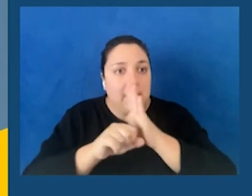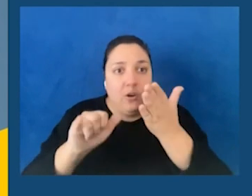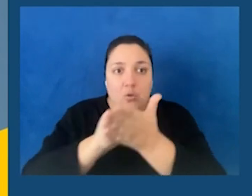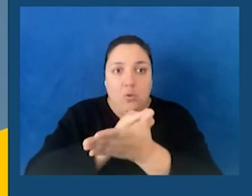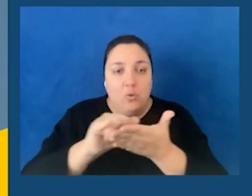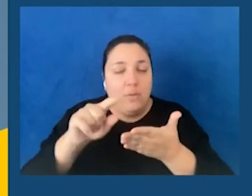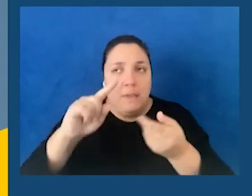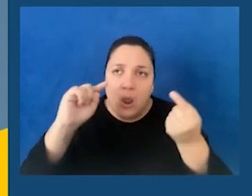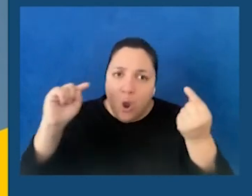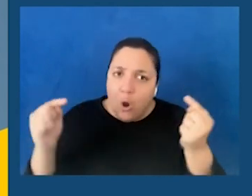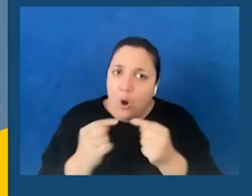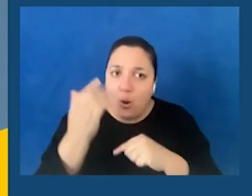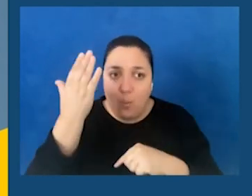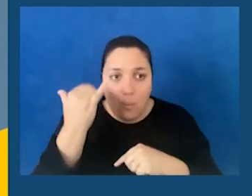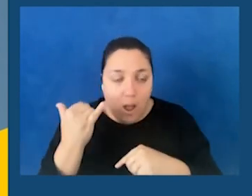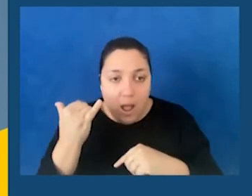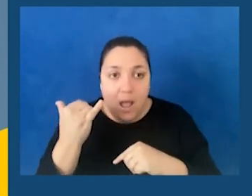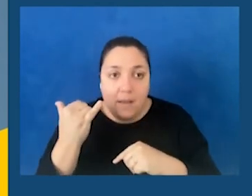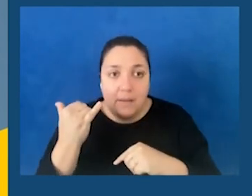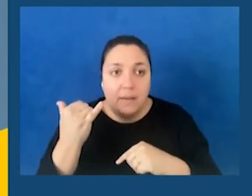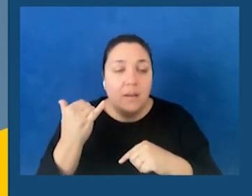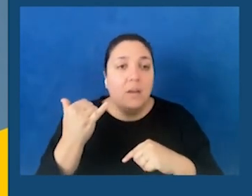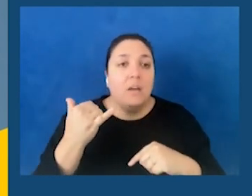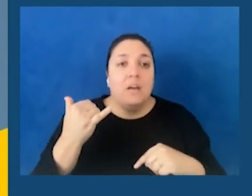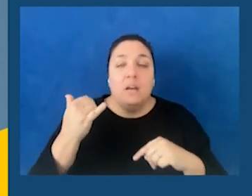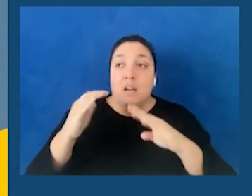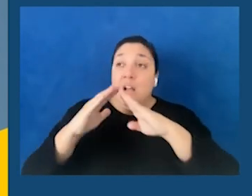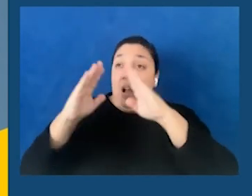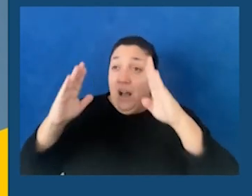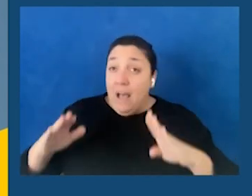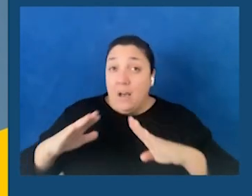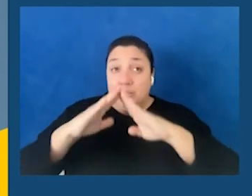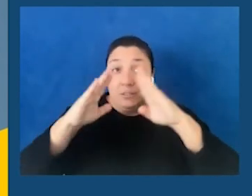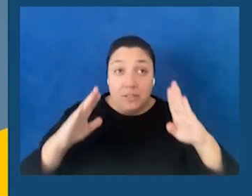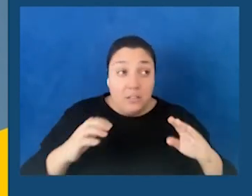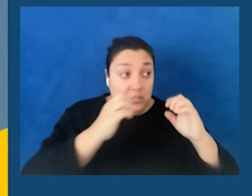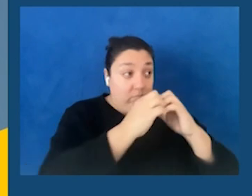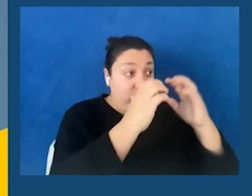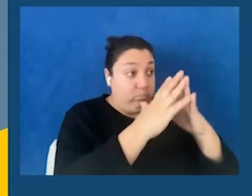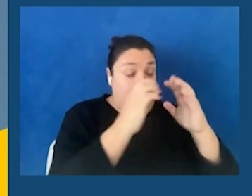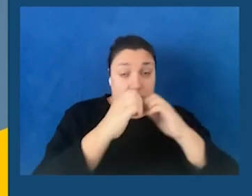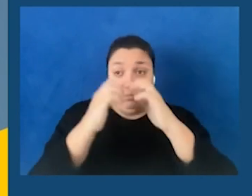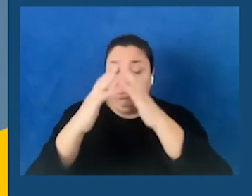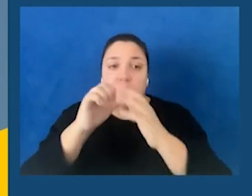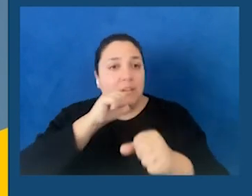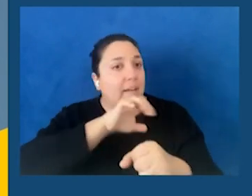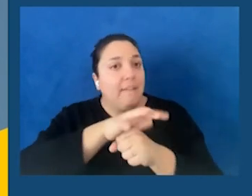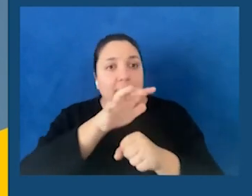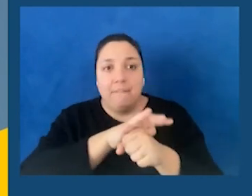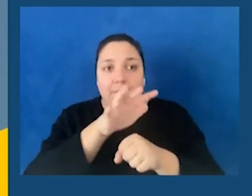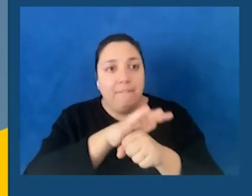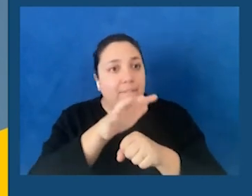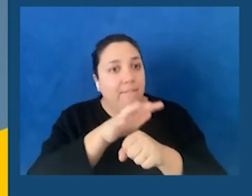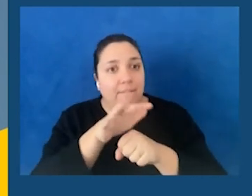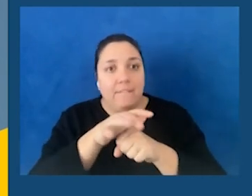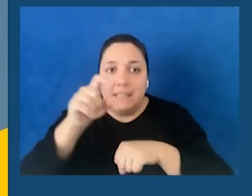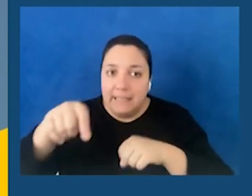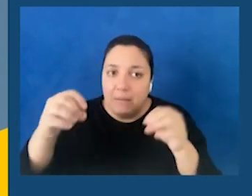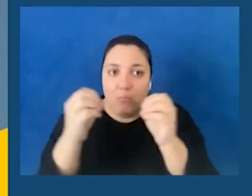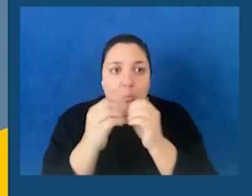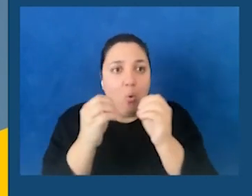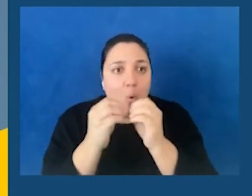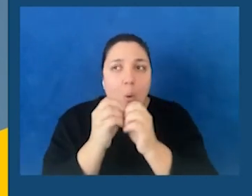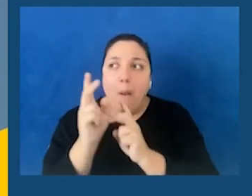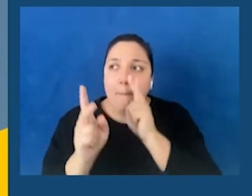hurt by the fact that we have not been building to meet the demand. People want to live here. We have all these new employees coming. Young people in